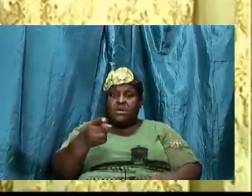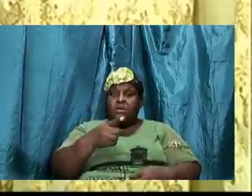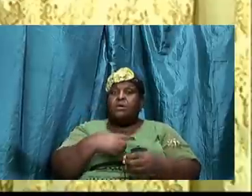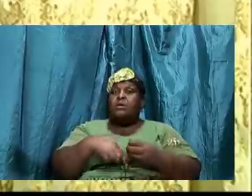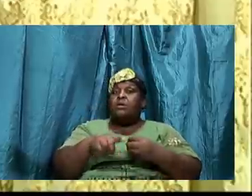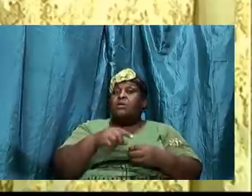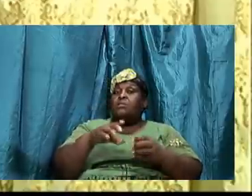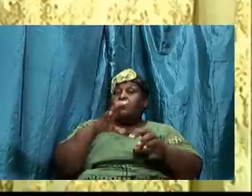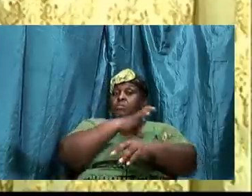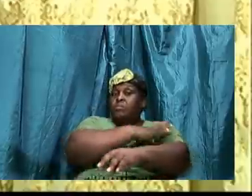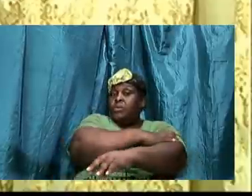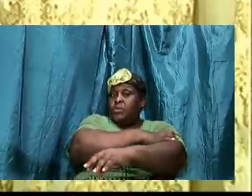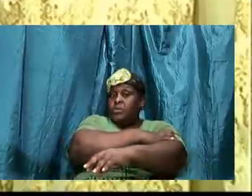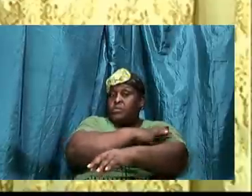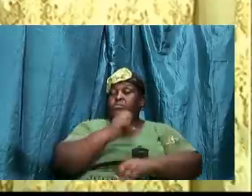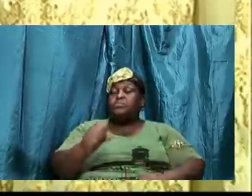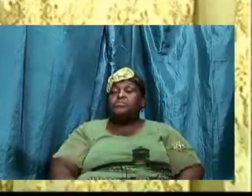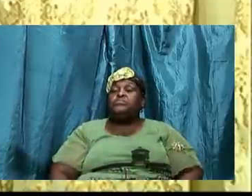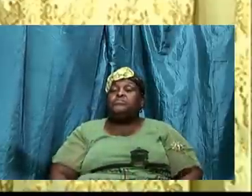powers.